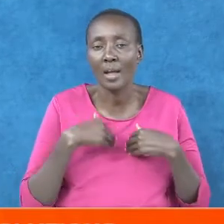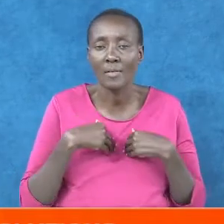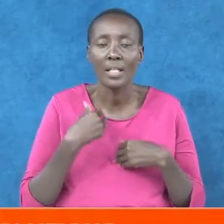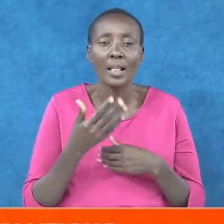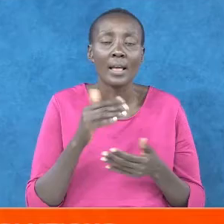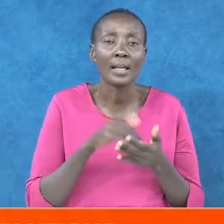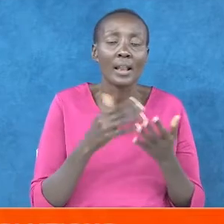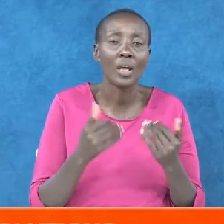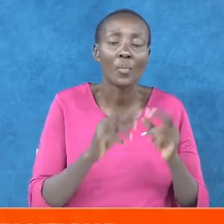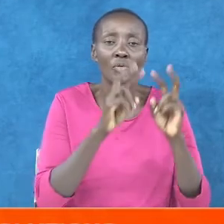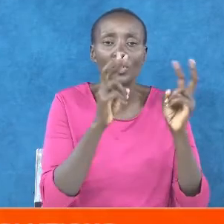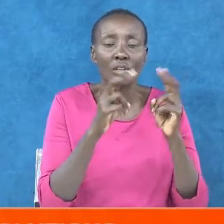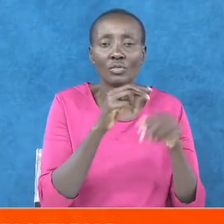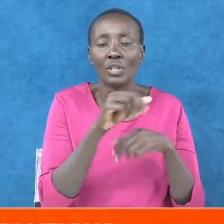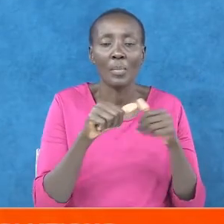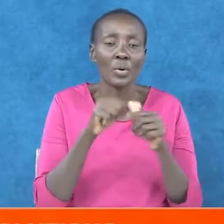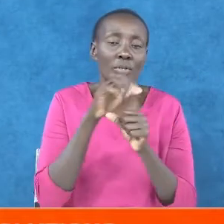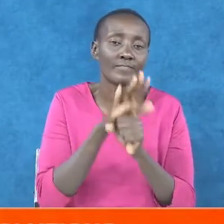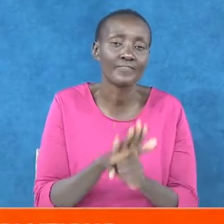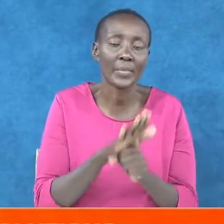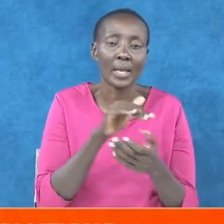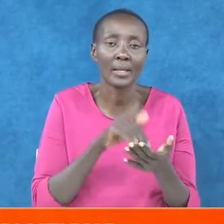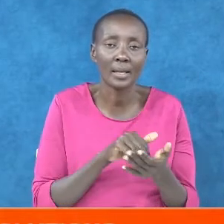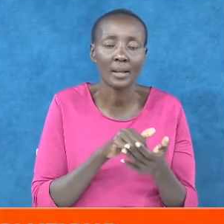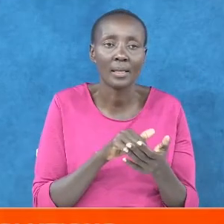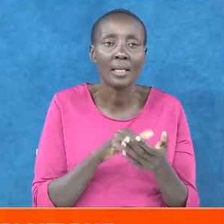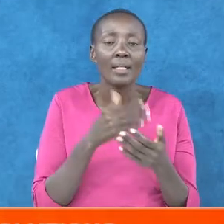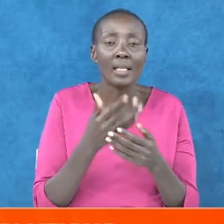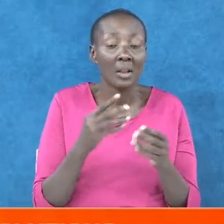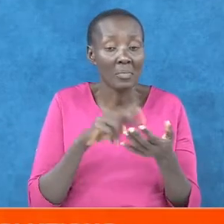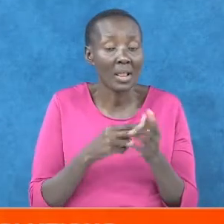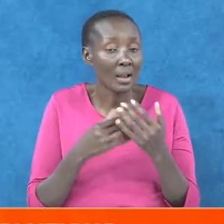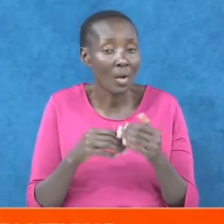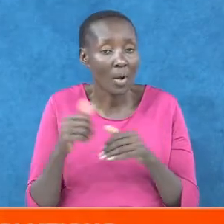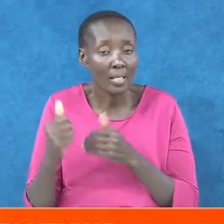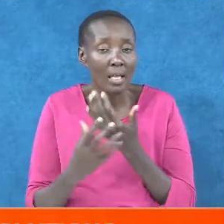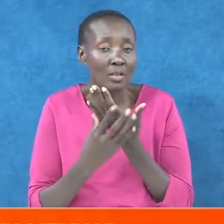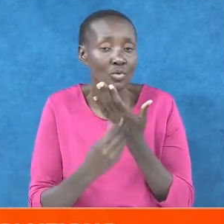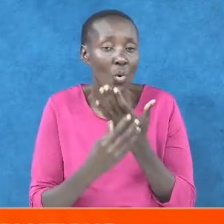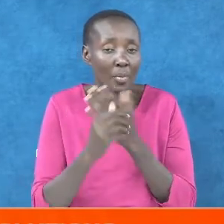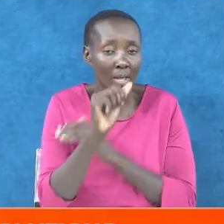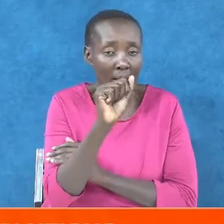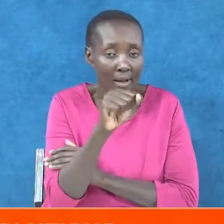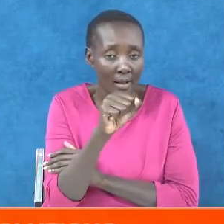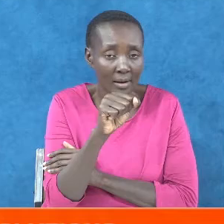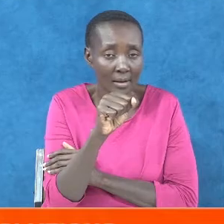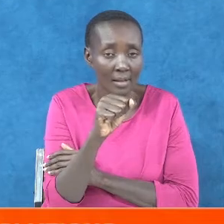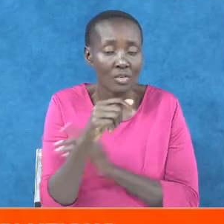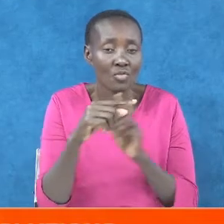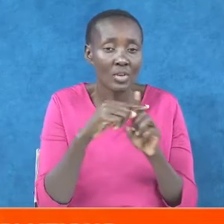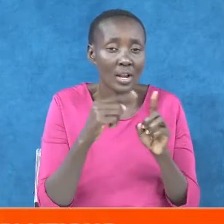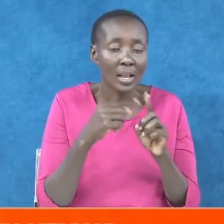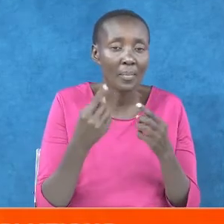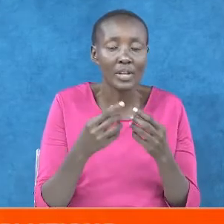that takes us to the issue of being repugnant. And does that then set a precedent for other situations where persons are killed and the matter